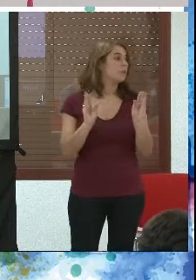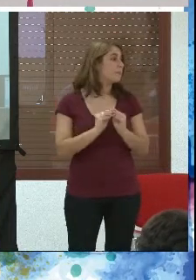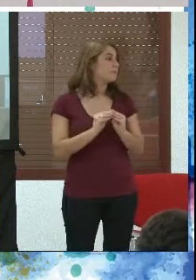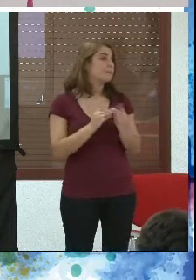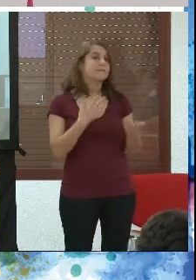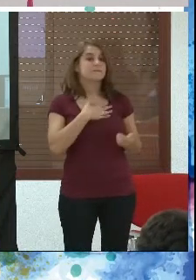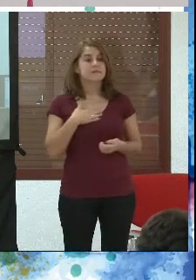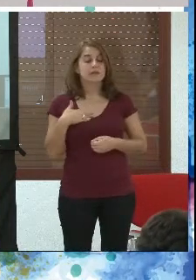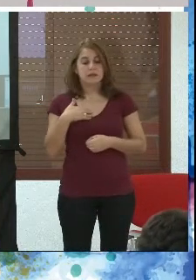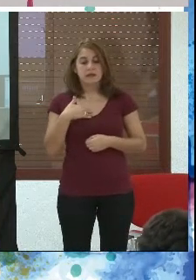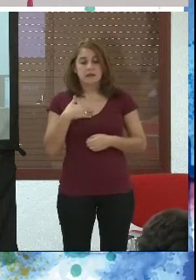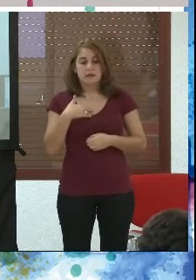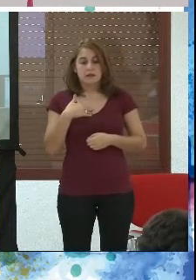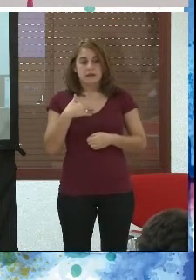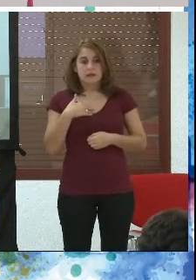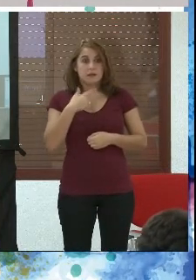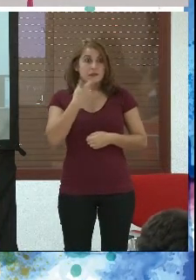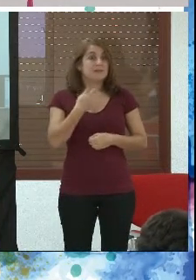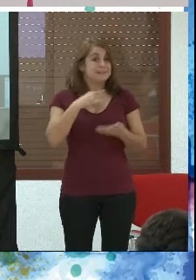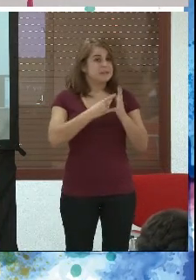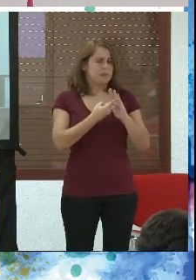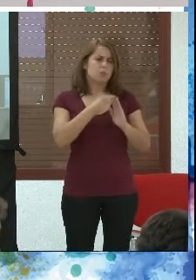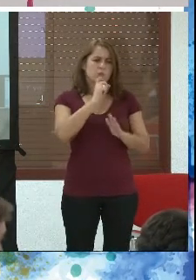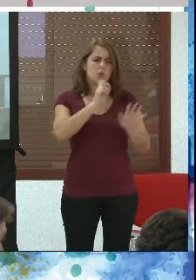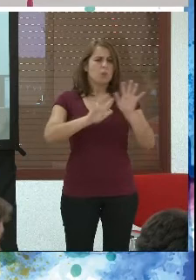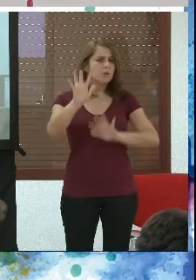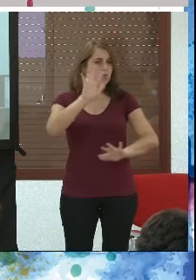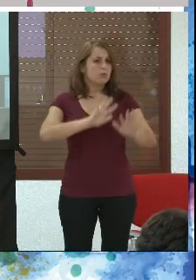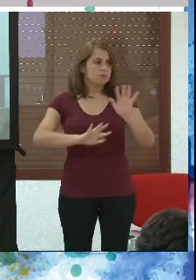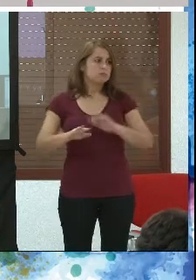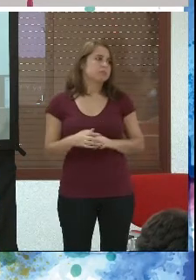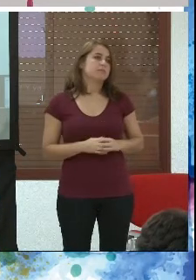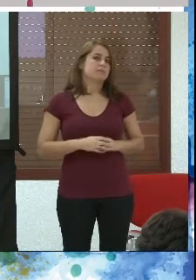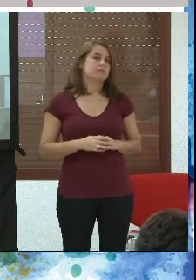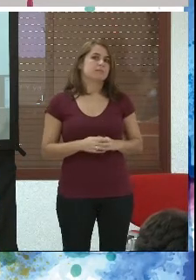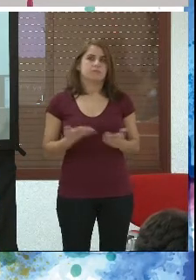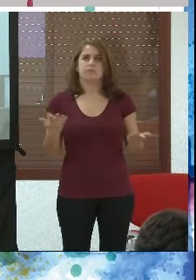And to finish, I would like to say that it's fairly complex.